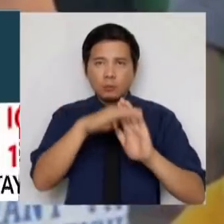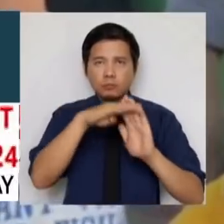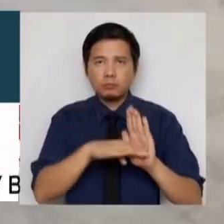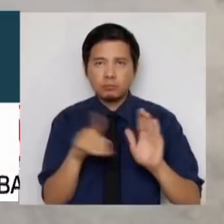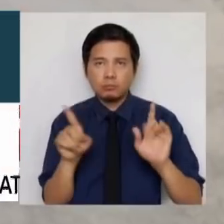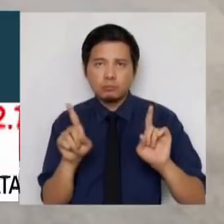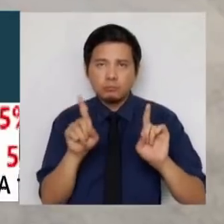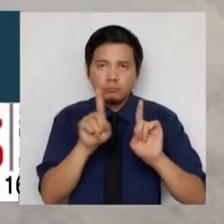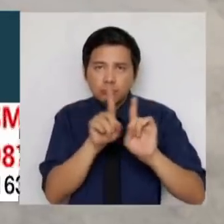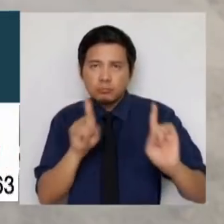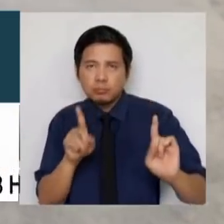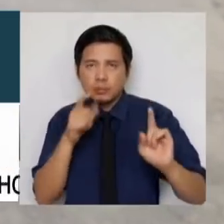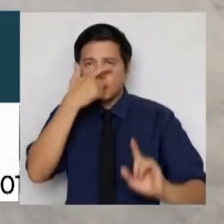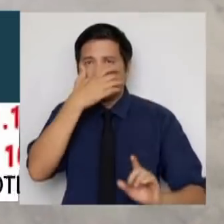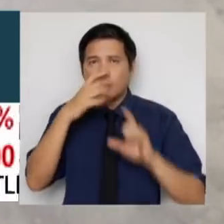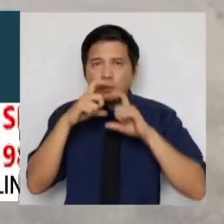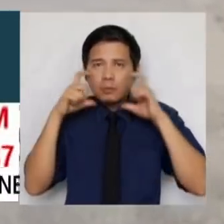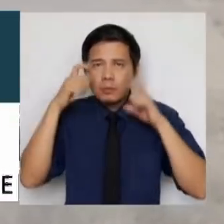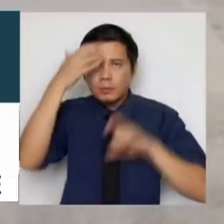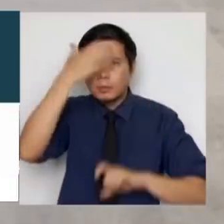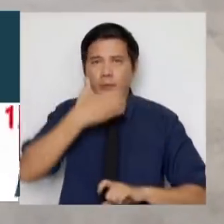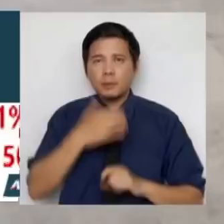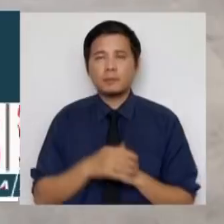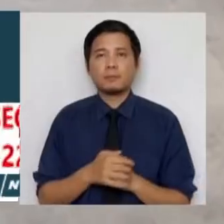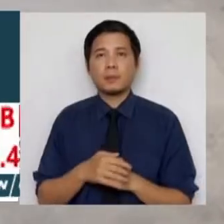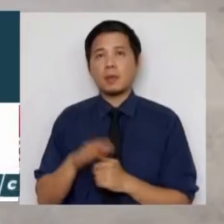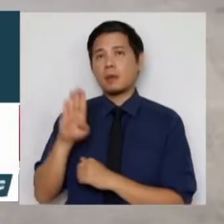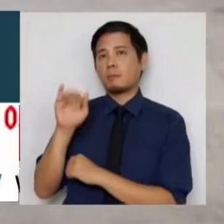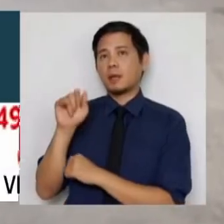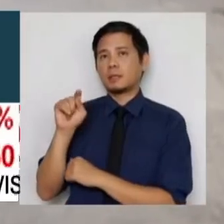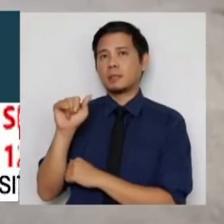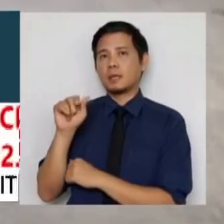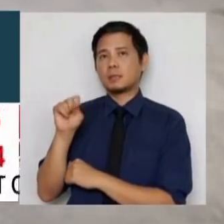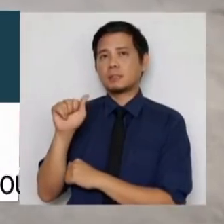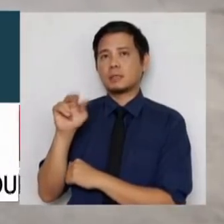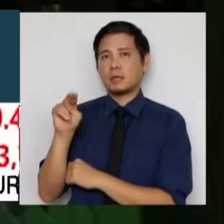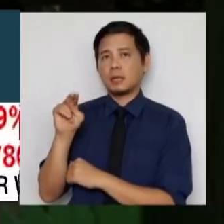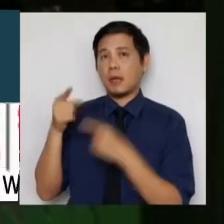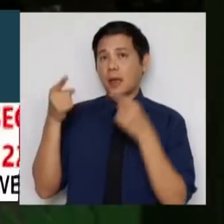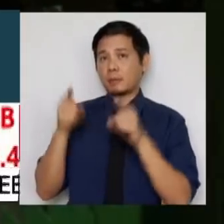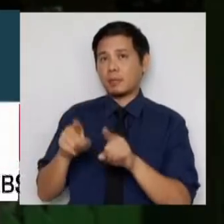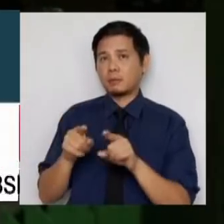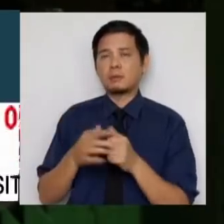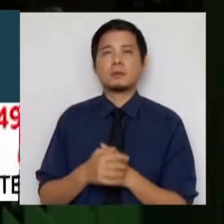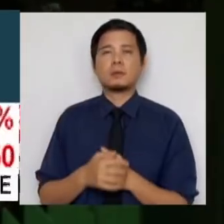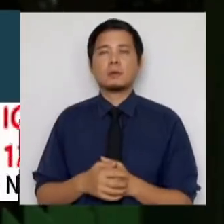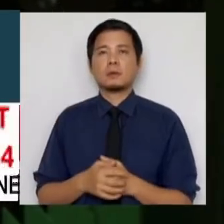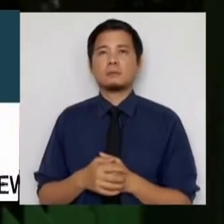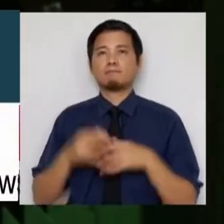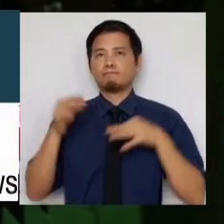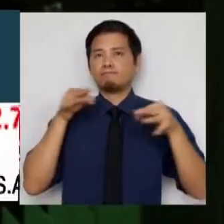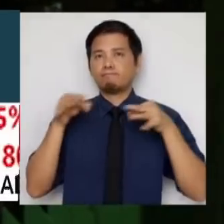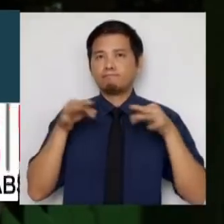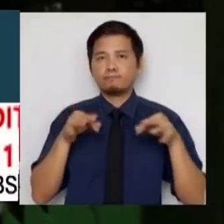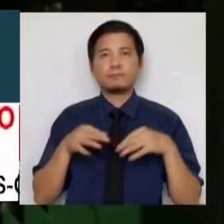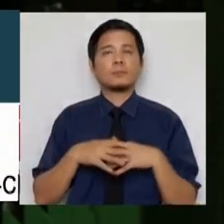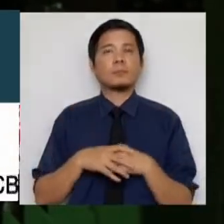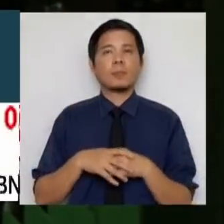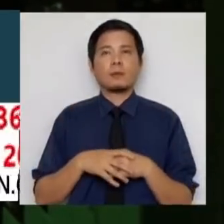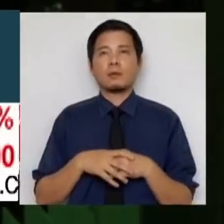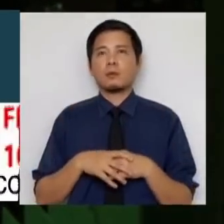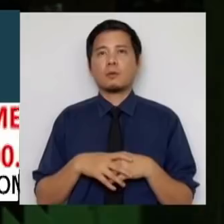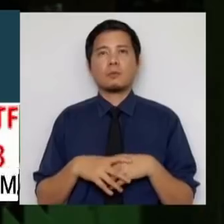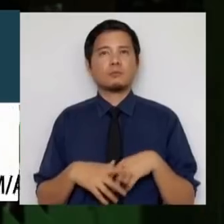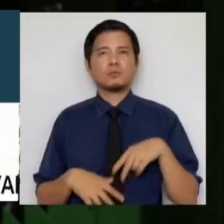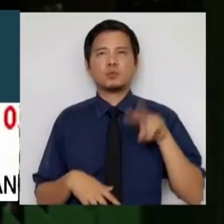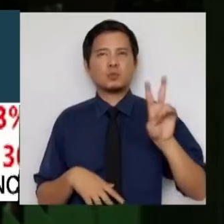way I understood the Batasan incident, and incidentally that's probably one or two of about 40 barangays that we